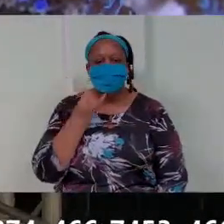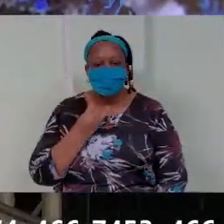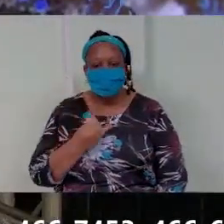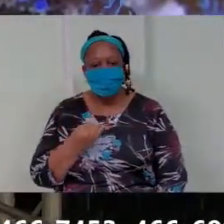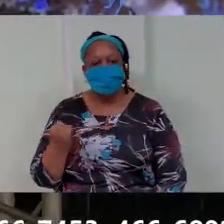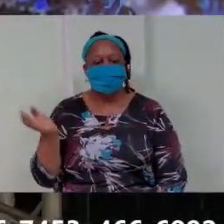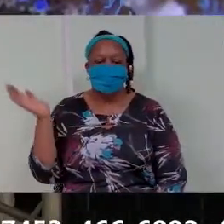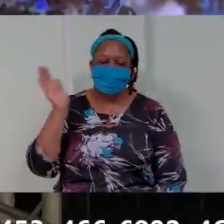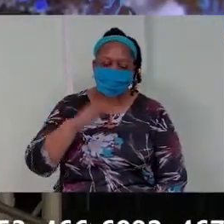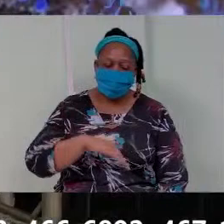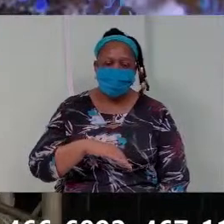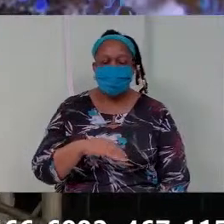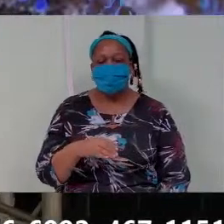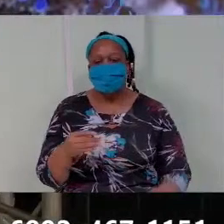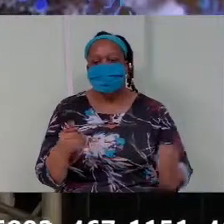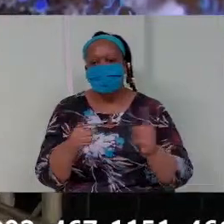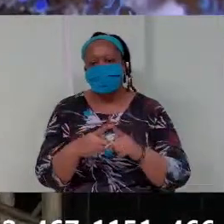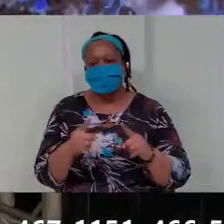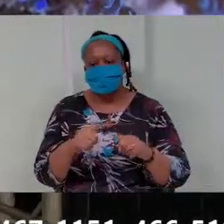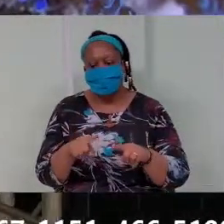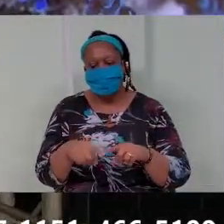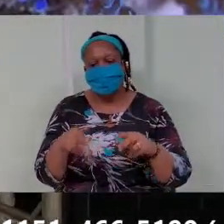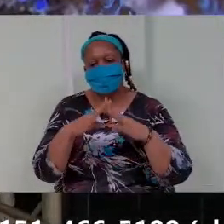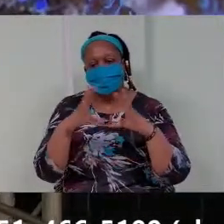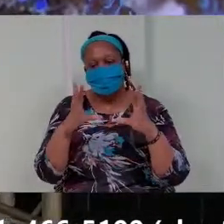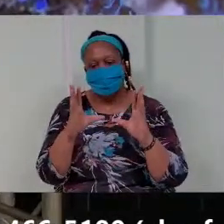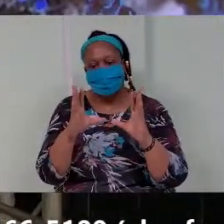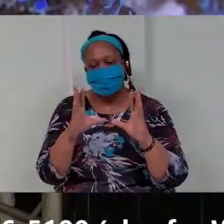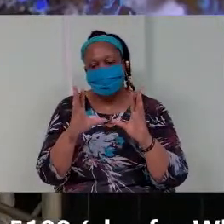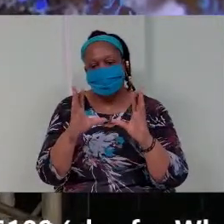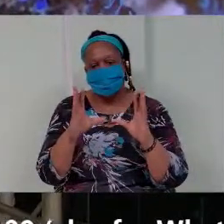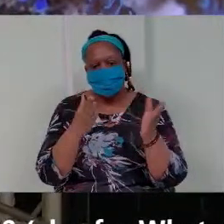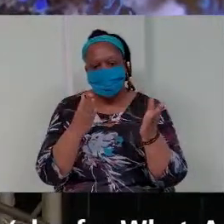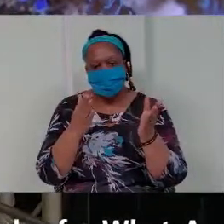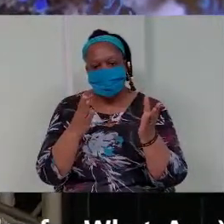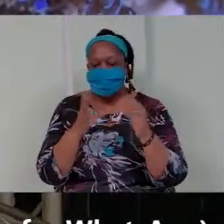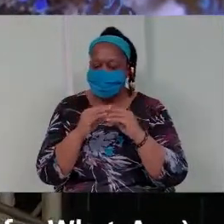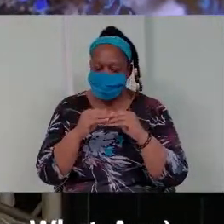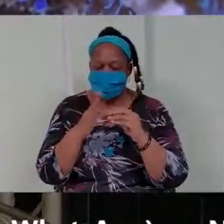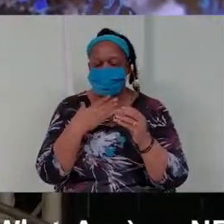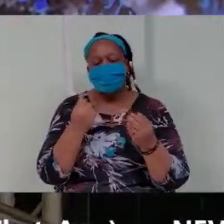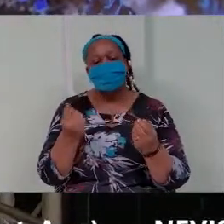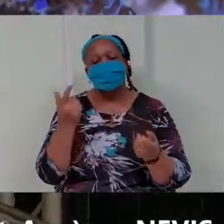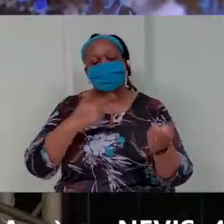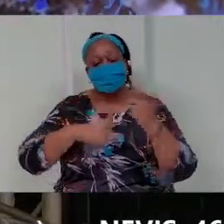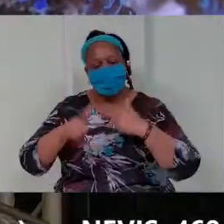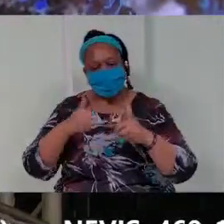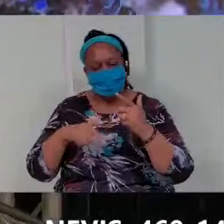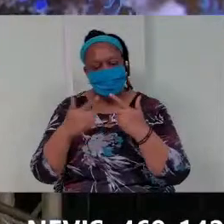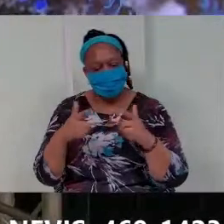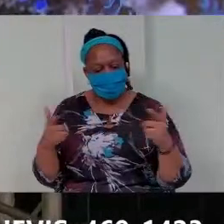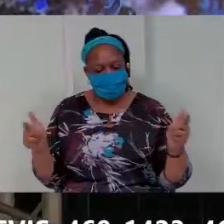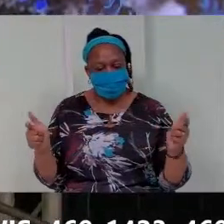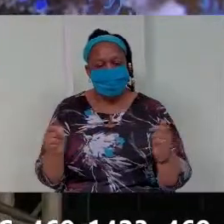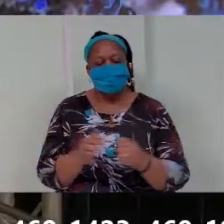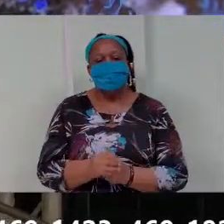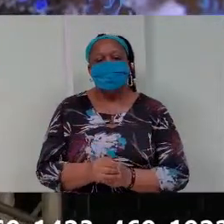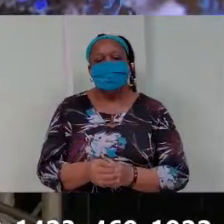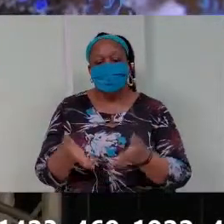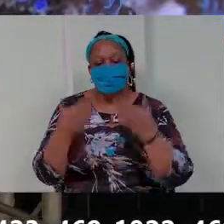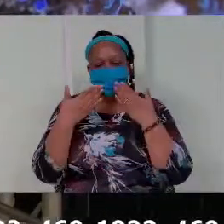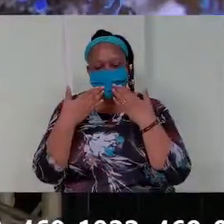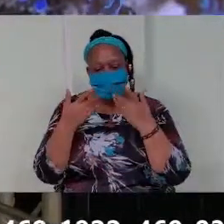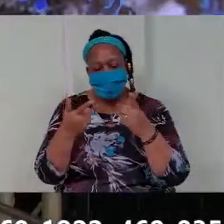these briefings the service of sign language. We continue to thank the media for partnering with